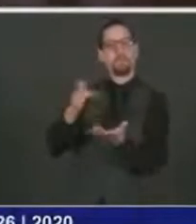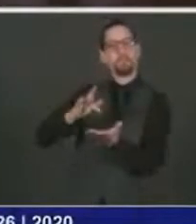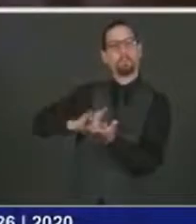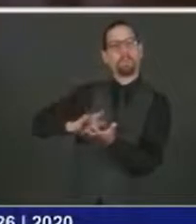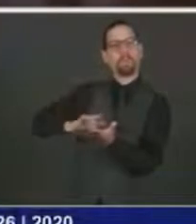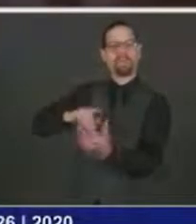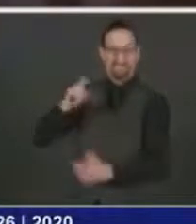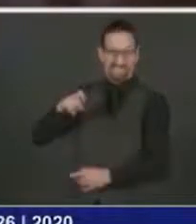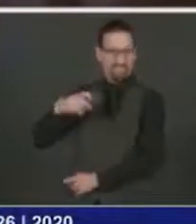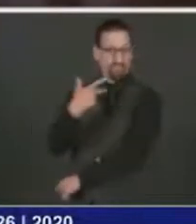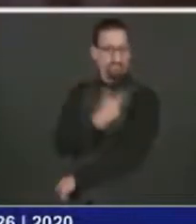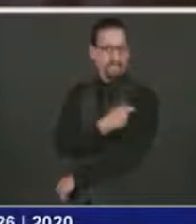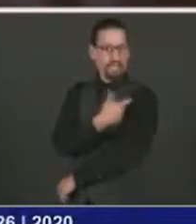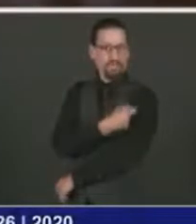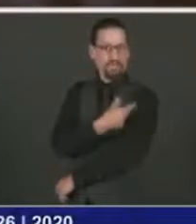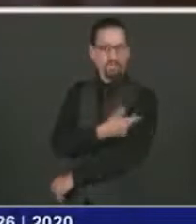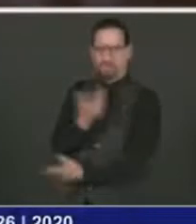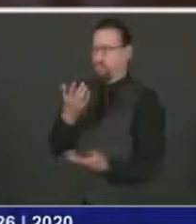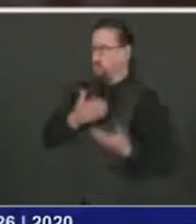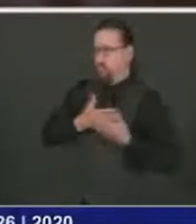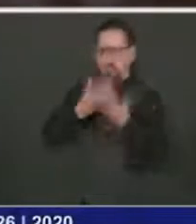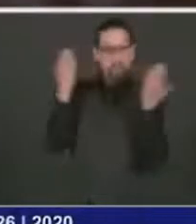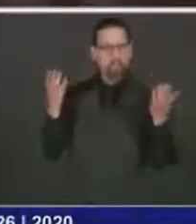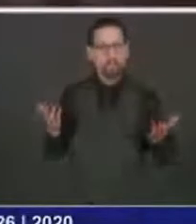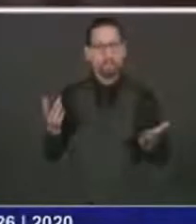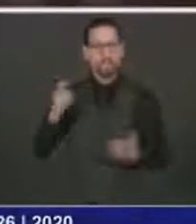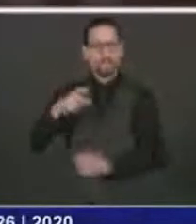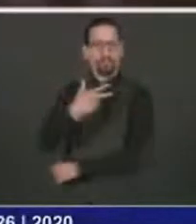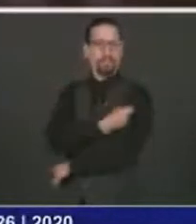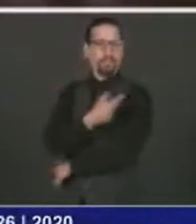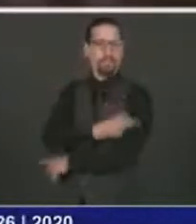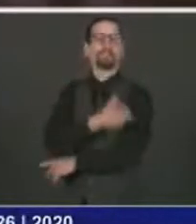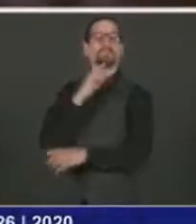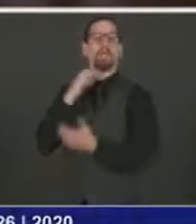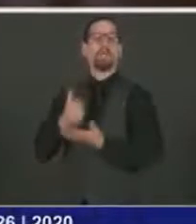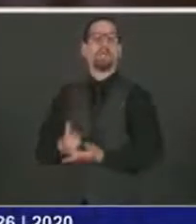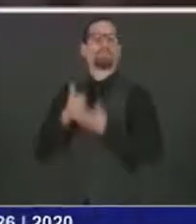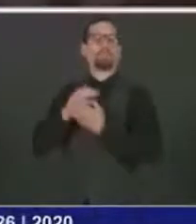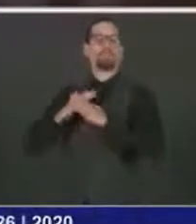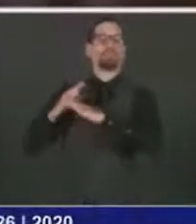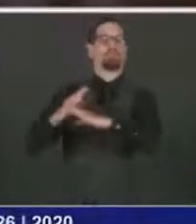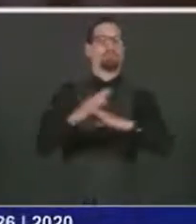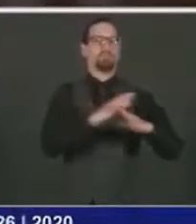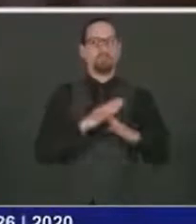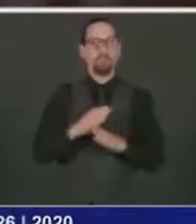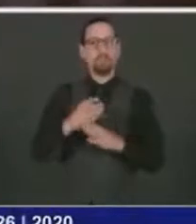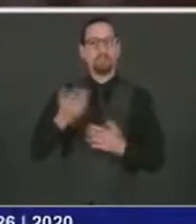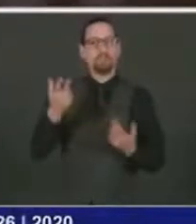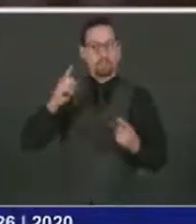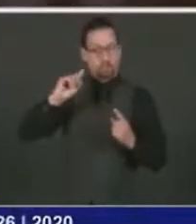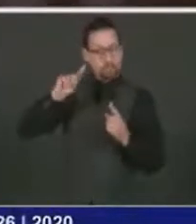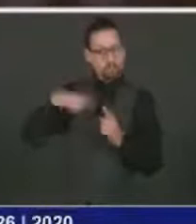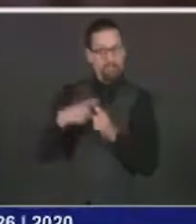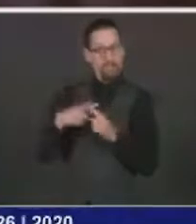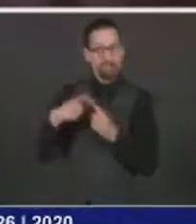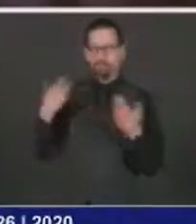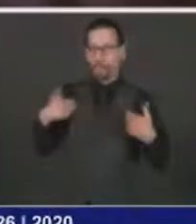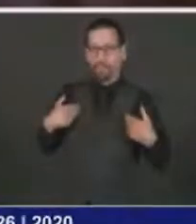vaccine that's effective and available to everybody. And I don't know when that'll be, but when it happens, that's when it will be.